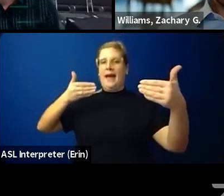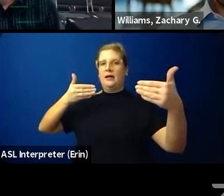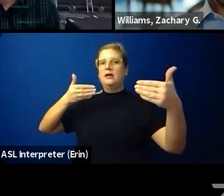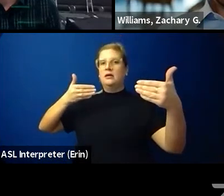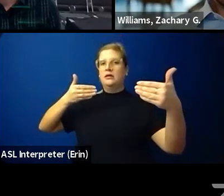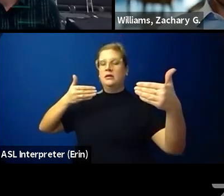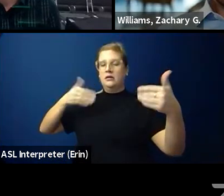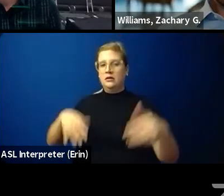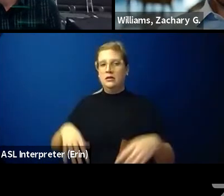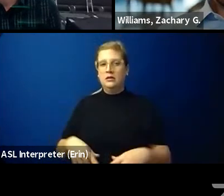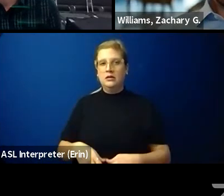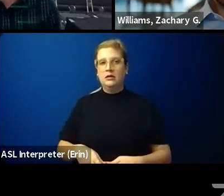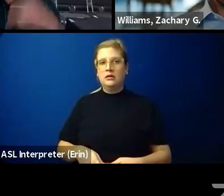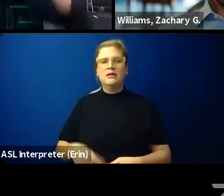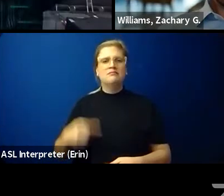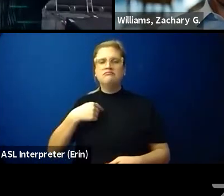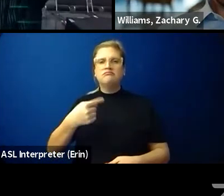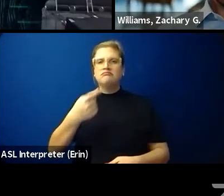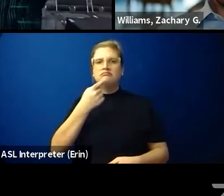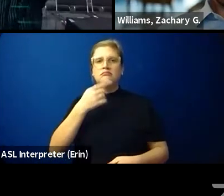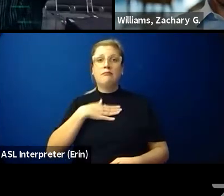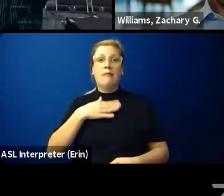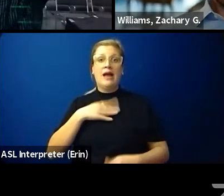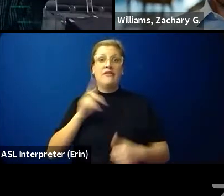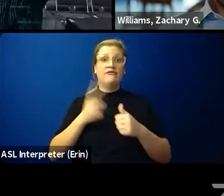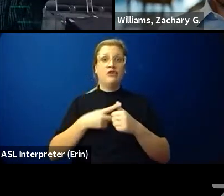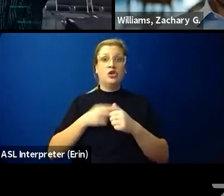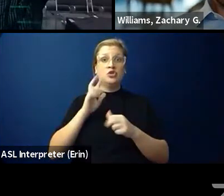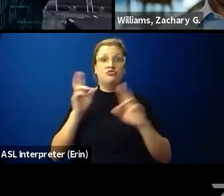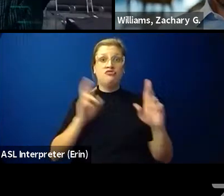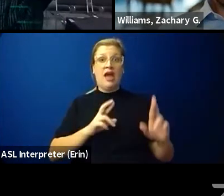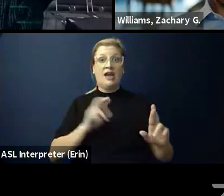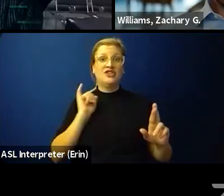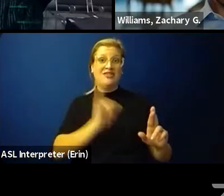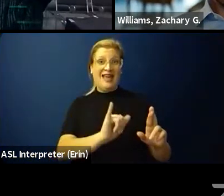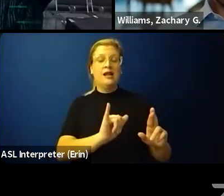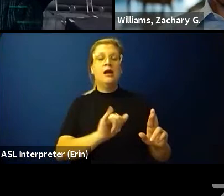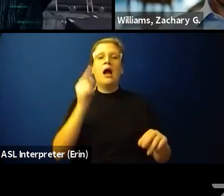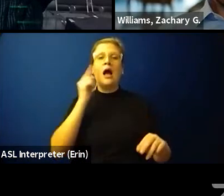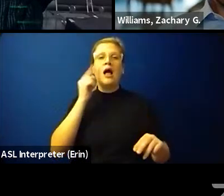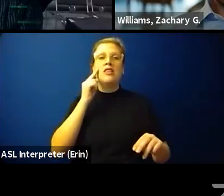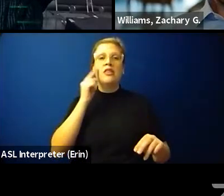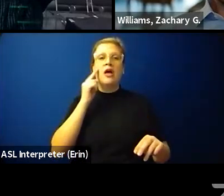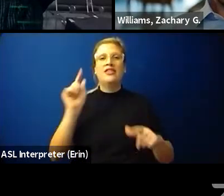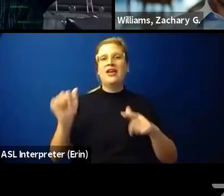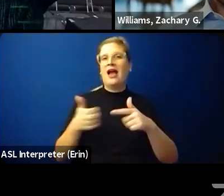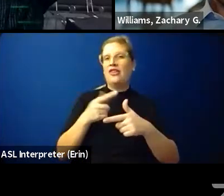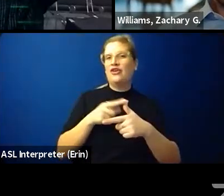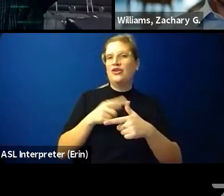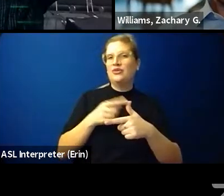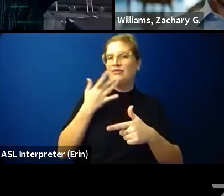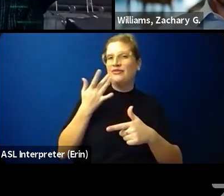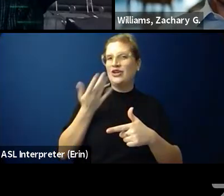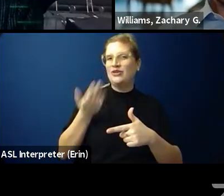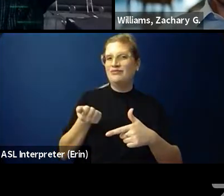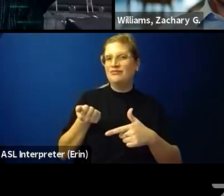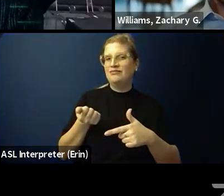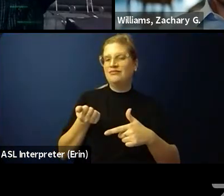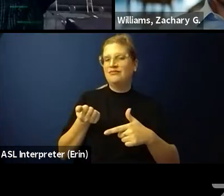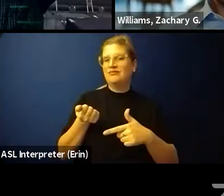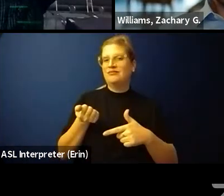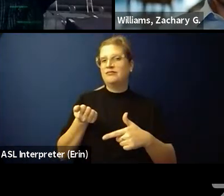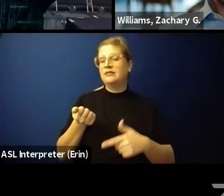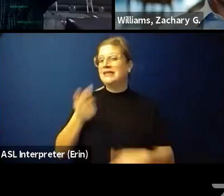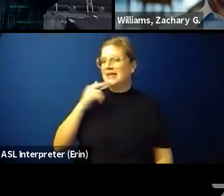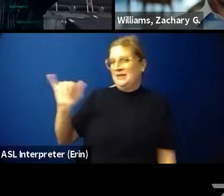Yeah, I was just going to say my initial reaction to that is that I thought the alternative was preferable. Okay. I did